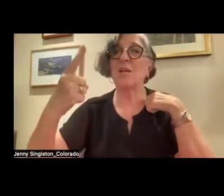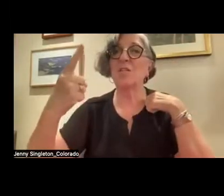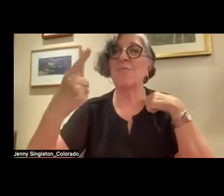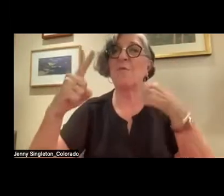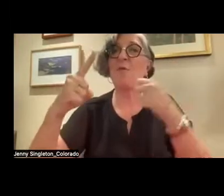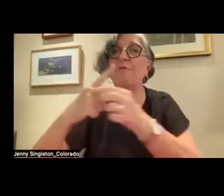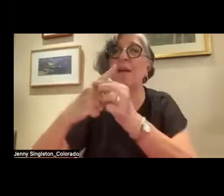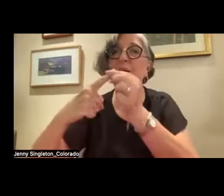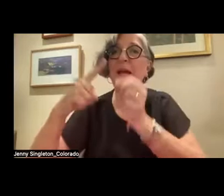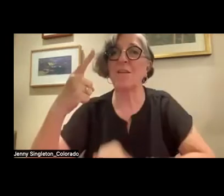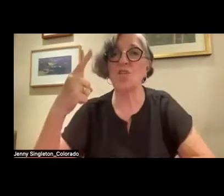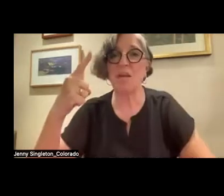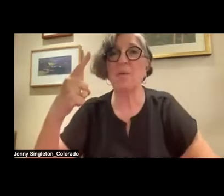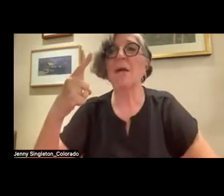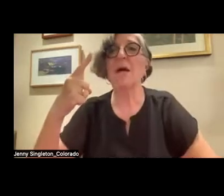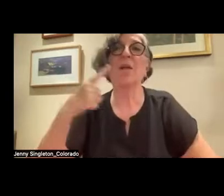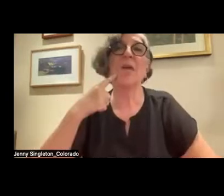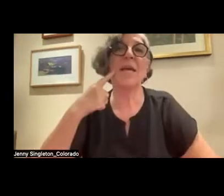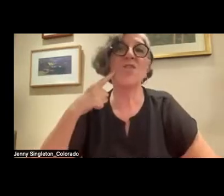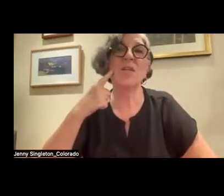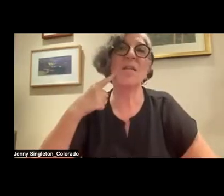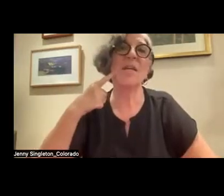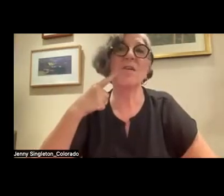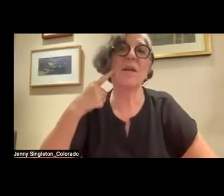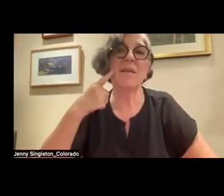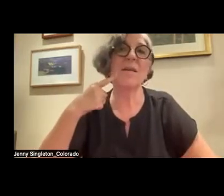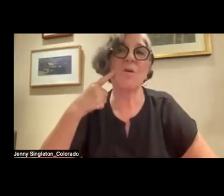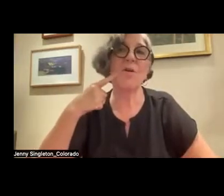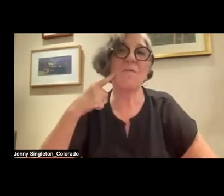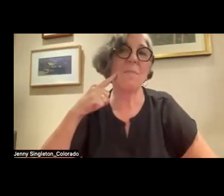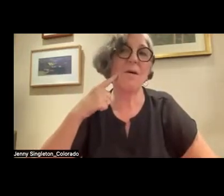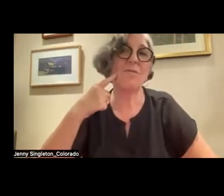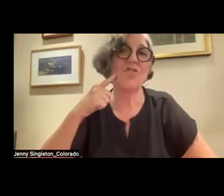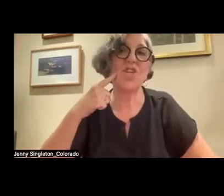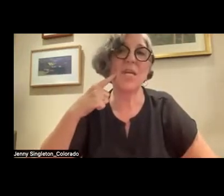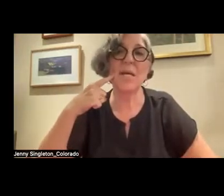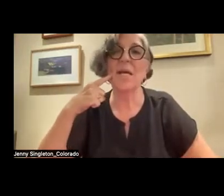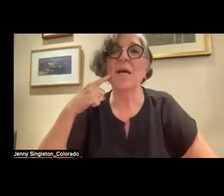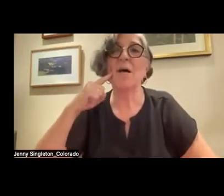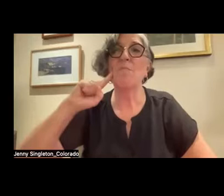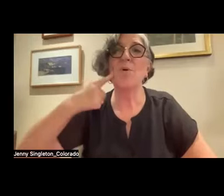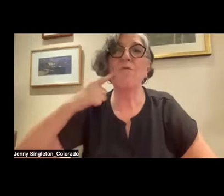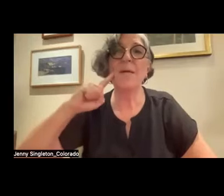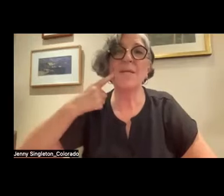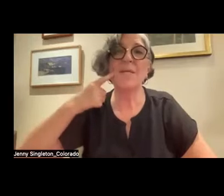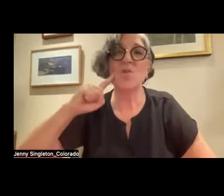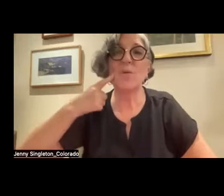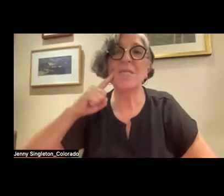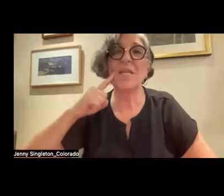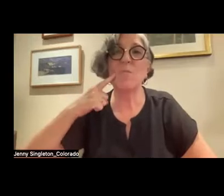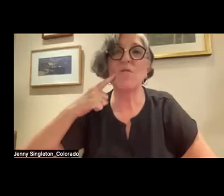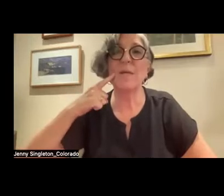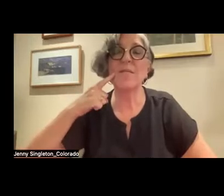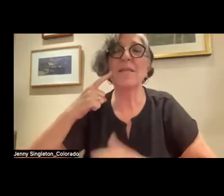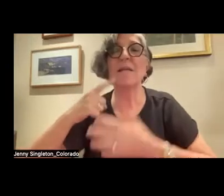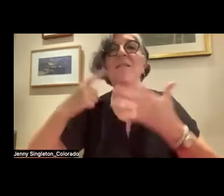of you talked about a forefinger hand shape, a location here at the corner of the mouth or cheek, a movement, a